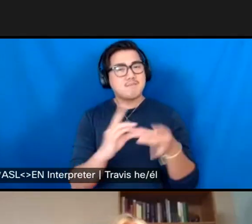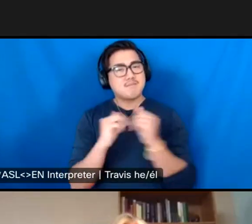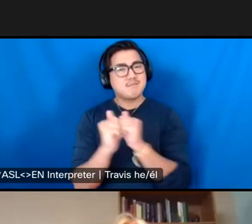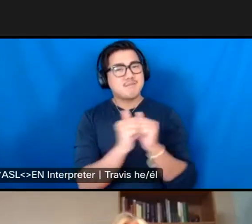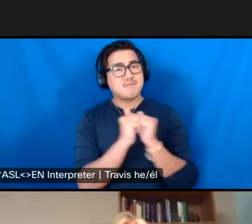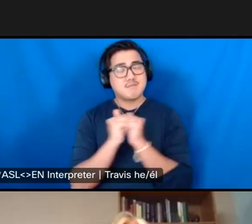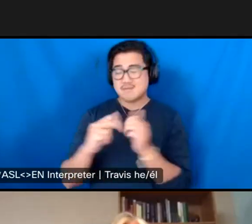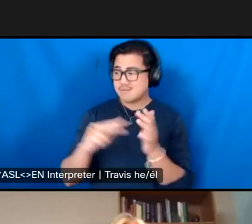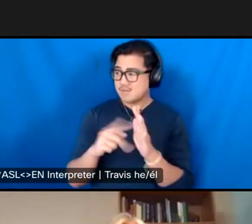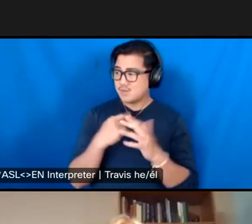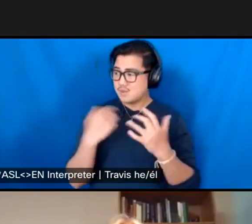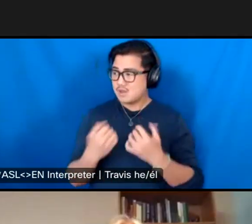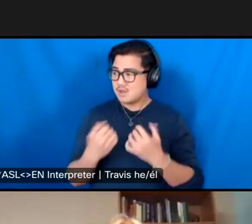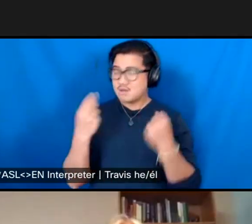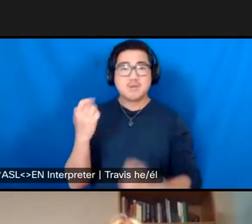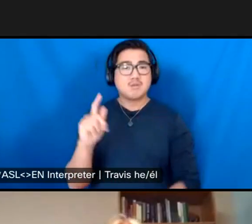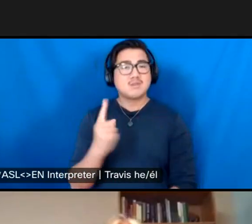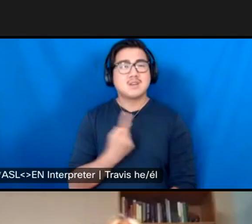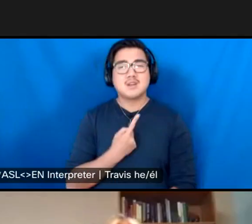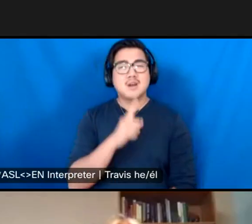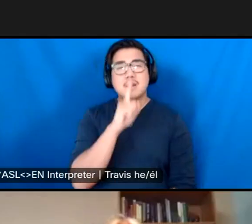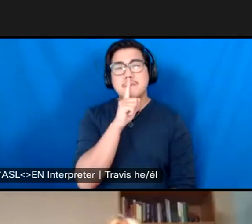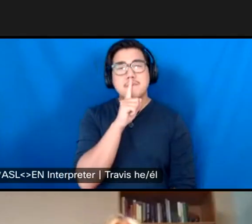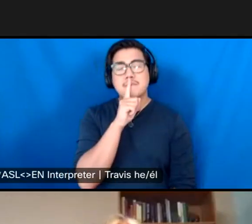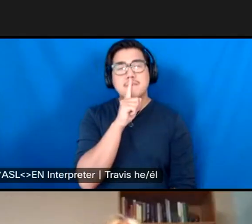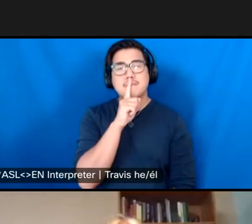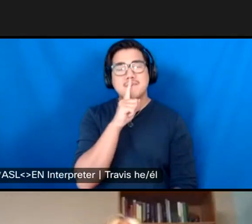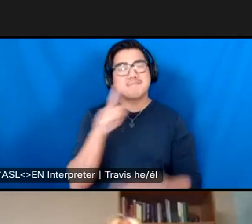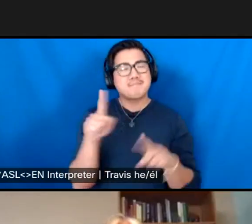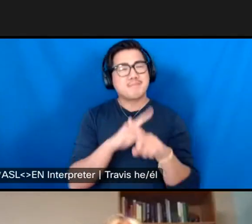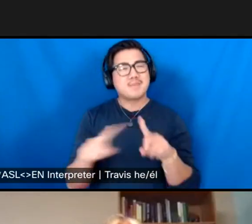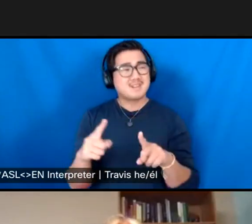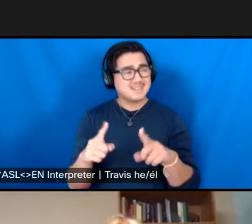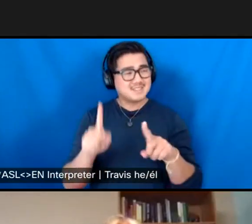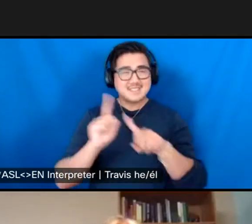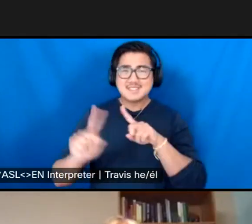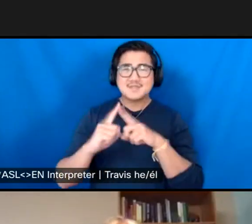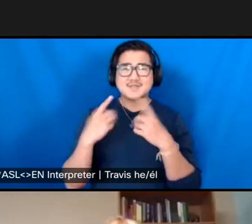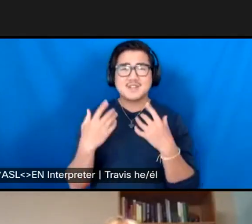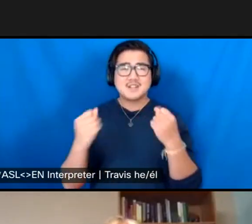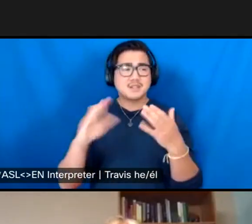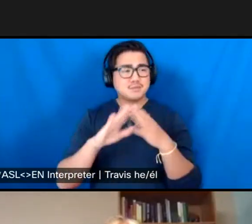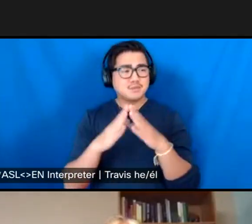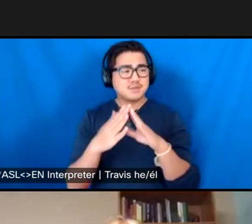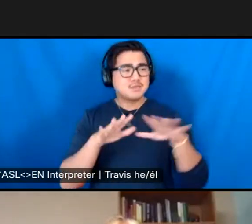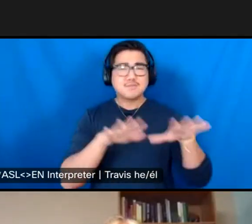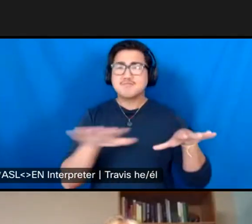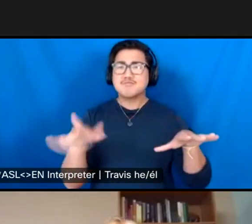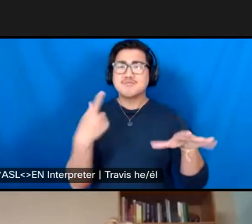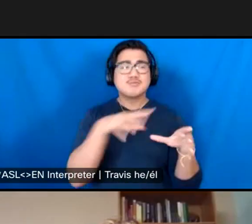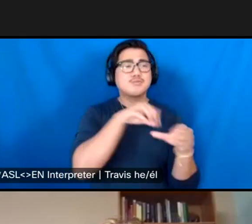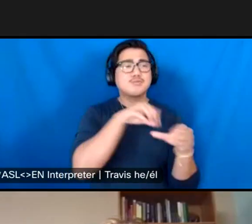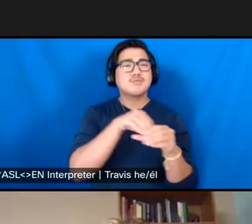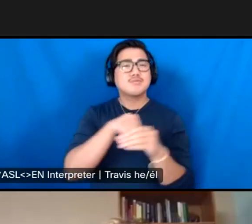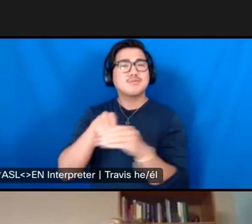heal by ourselves. And we are all part of those healing communities if we allow ourselves to be.